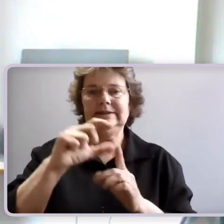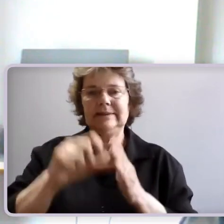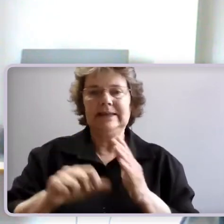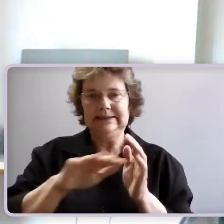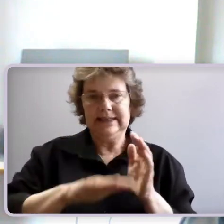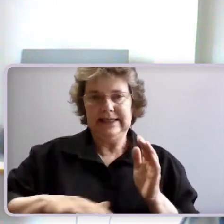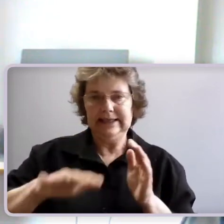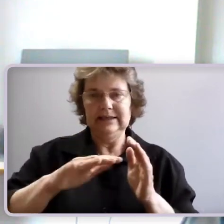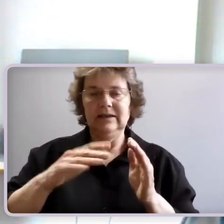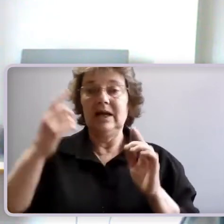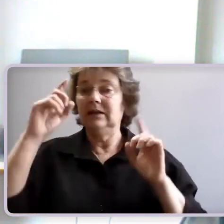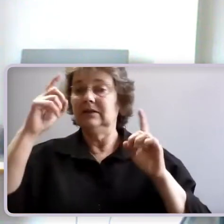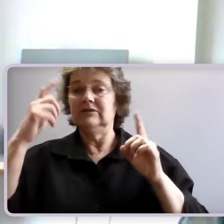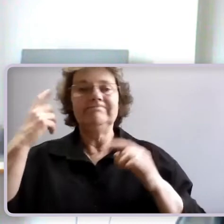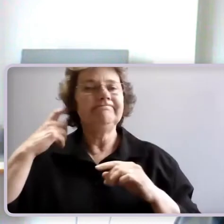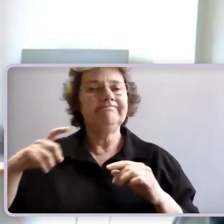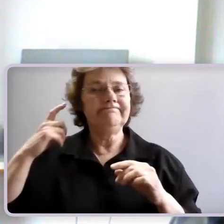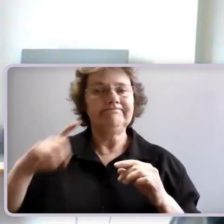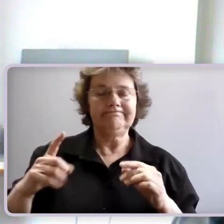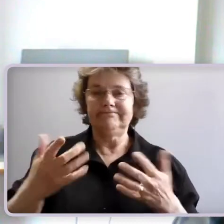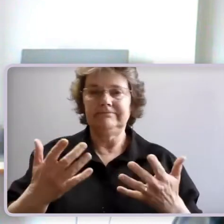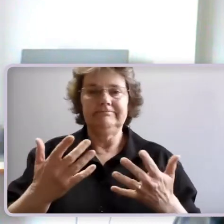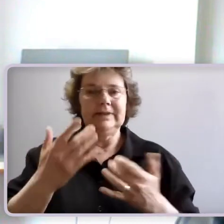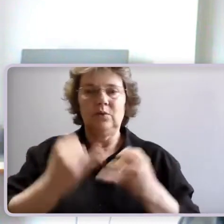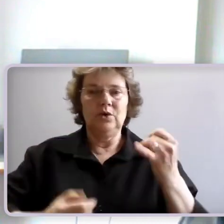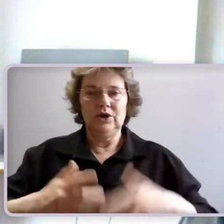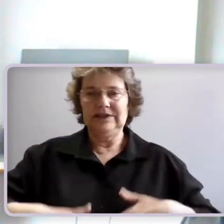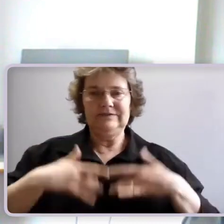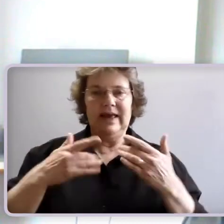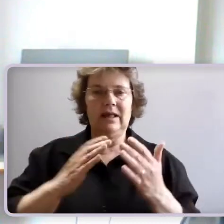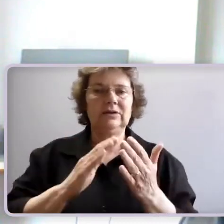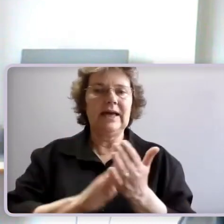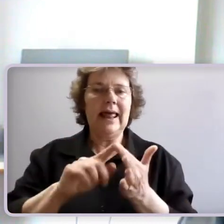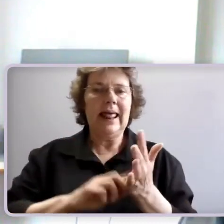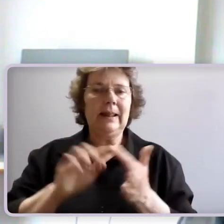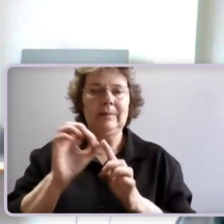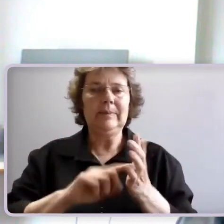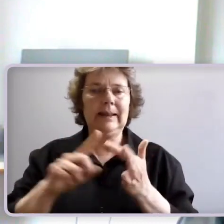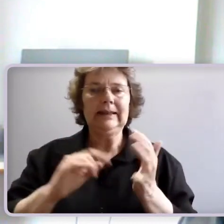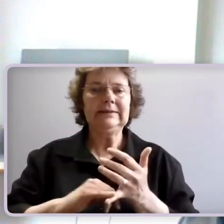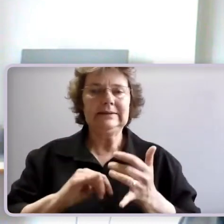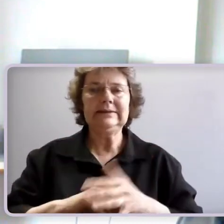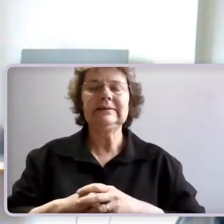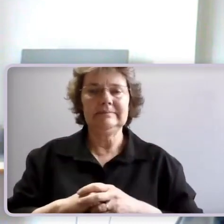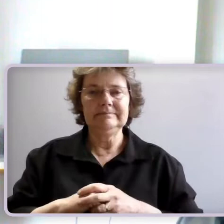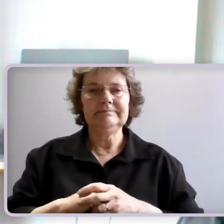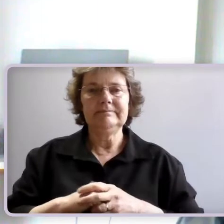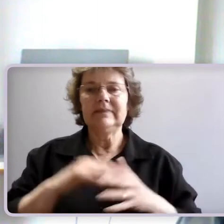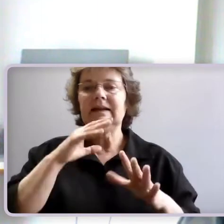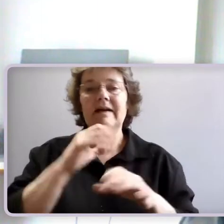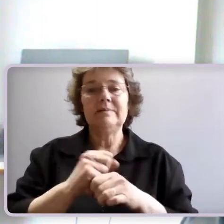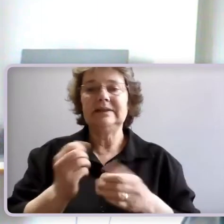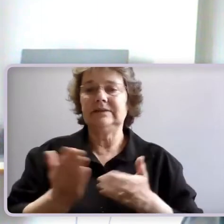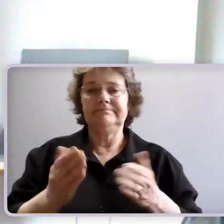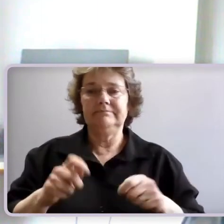of helplessness. From the outset, governments and service providers failed to consider what might be needed to keep people with